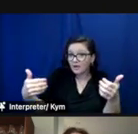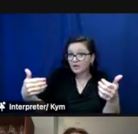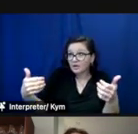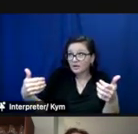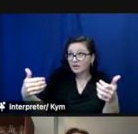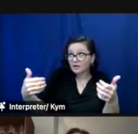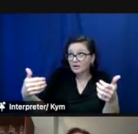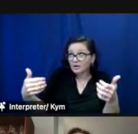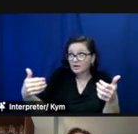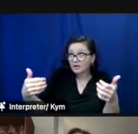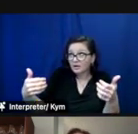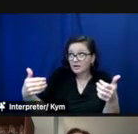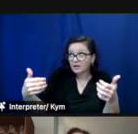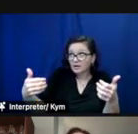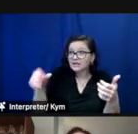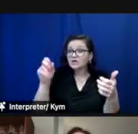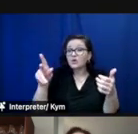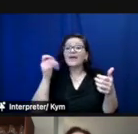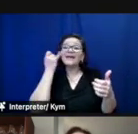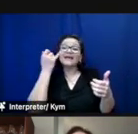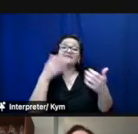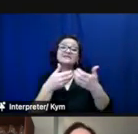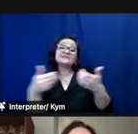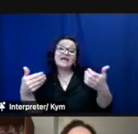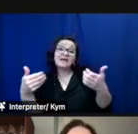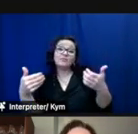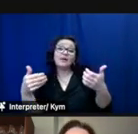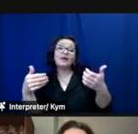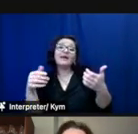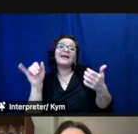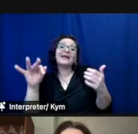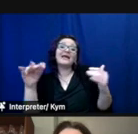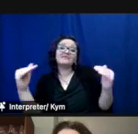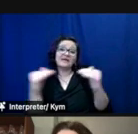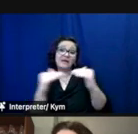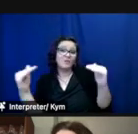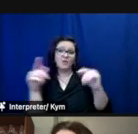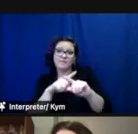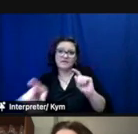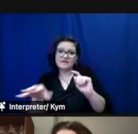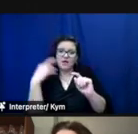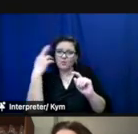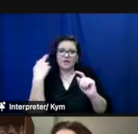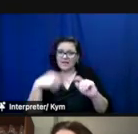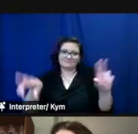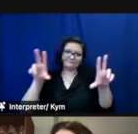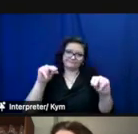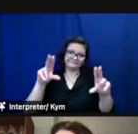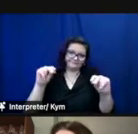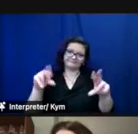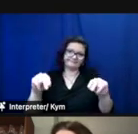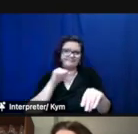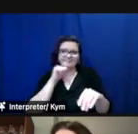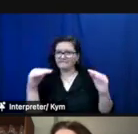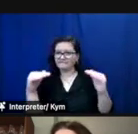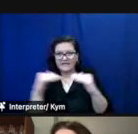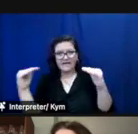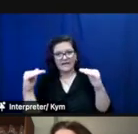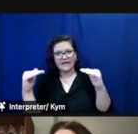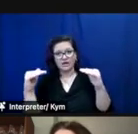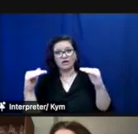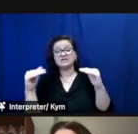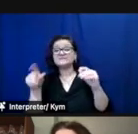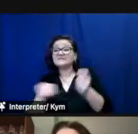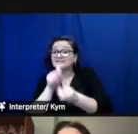it's okay if they were separate, just so long they were equal. Well, that was found to be right in education. And so this was the